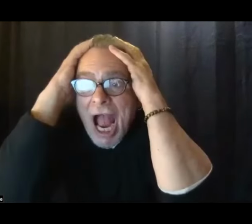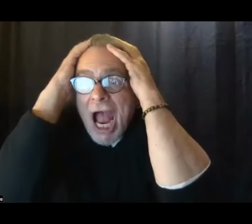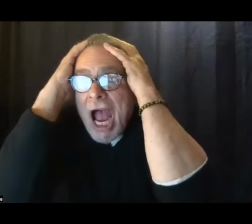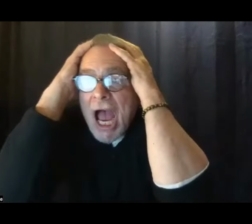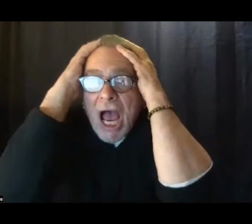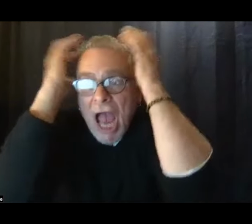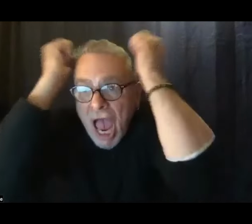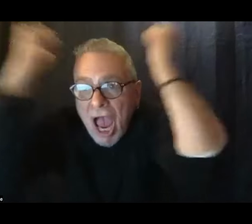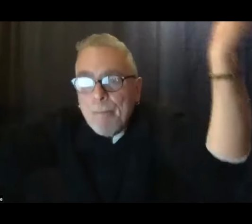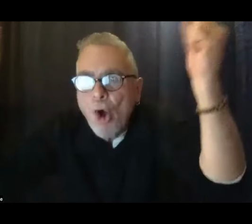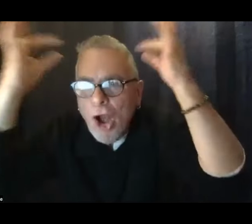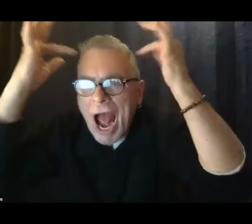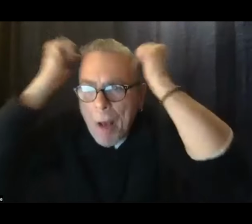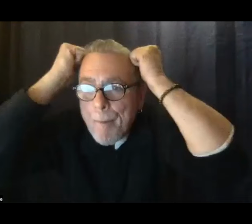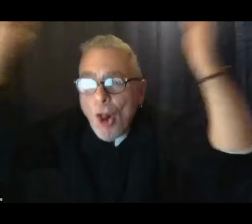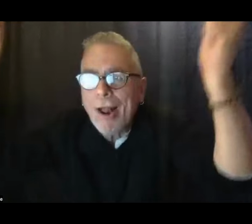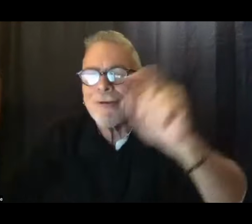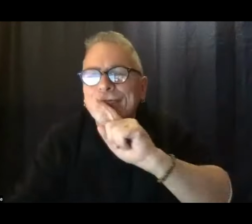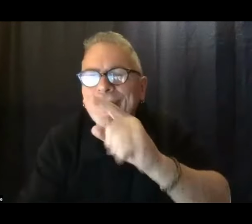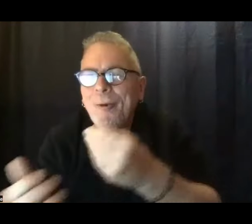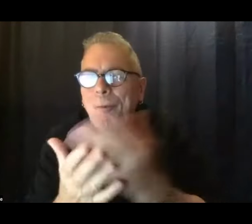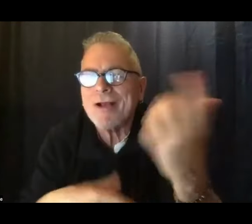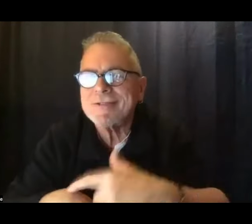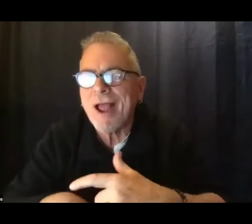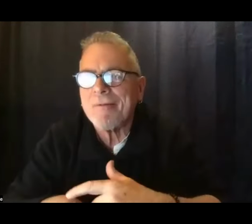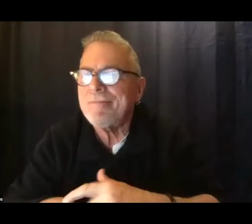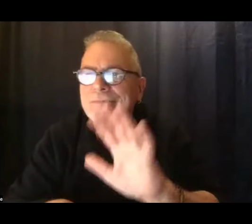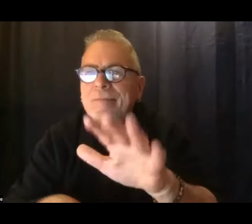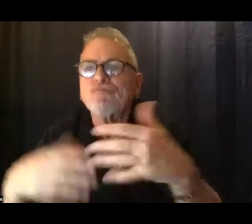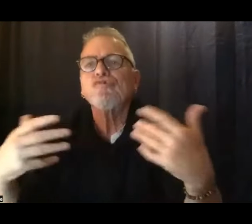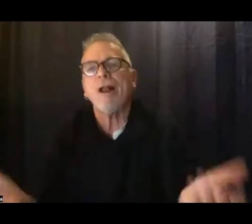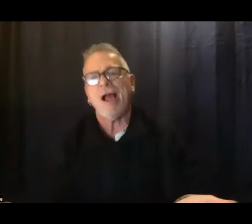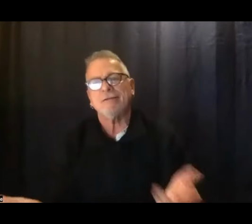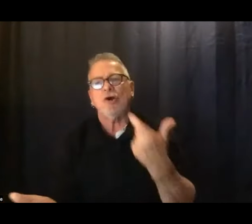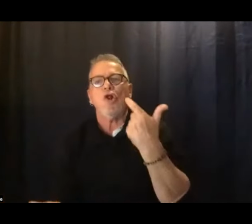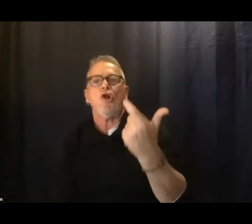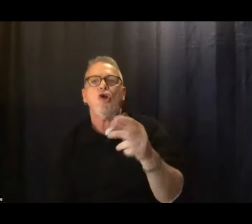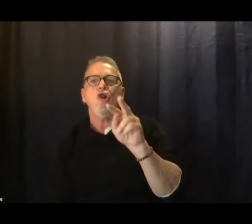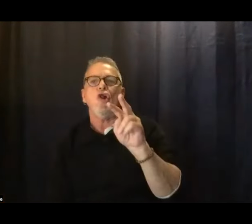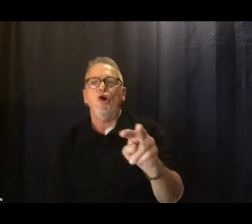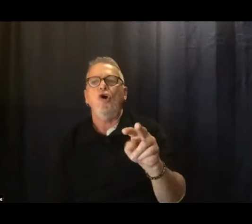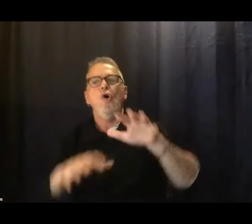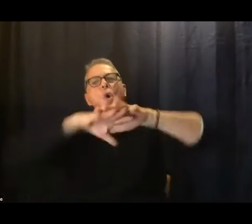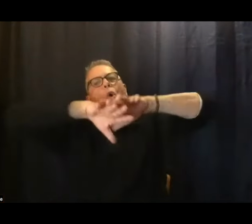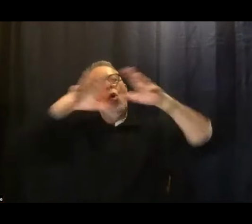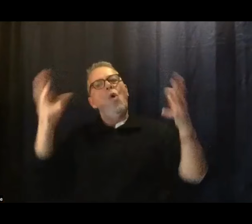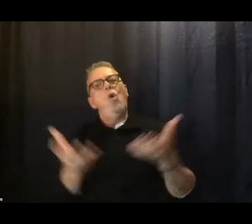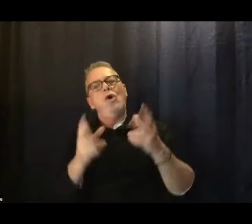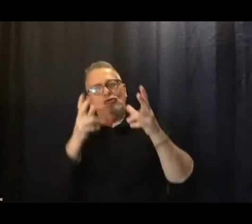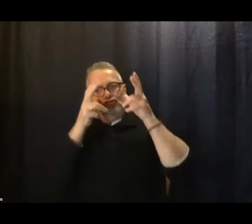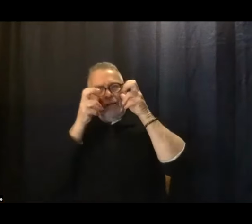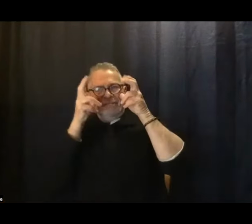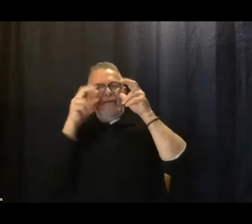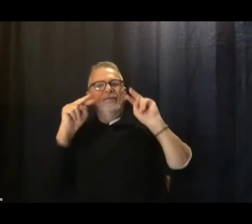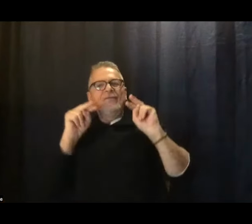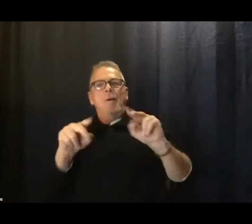you're missing the richness, the dynamicy of the language. And you'll often feel like you're wasting time and pulling your hair out.